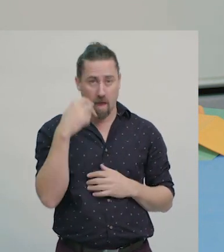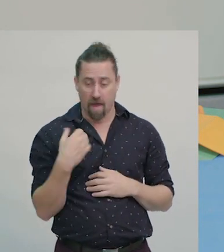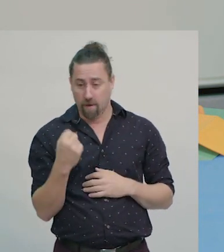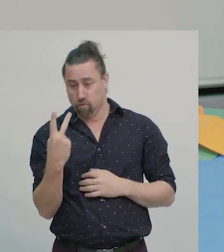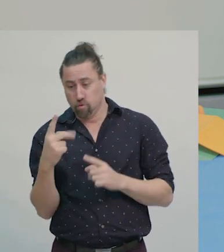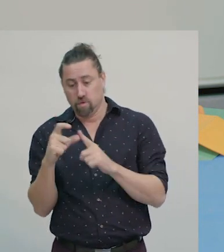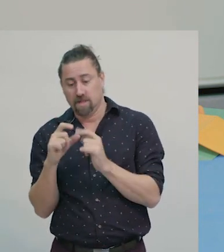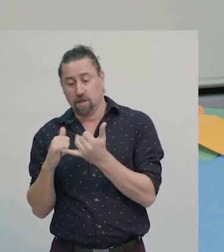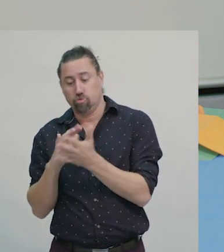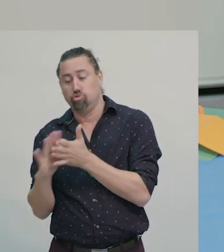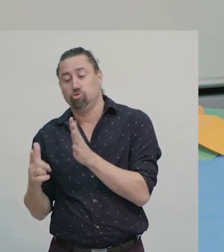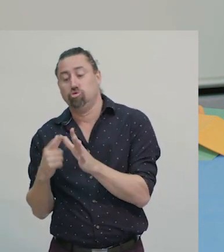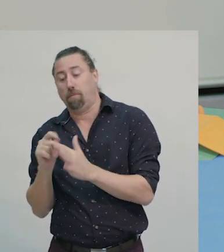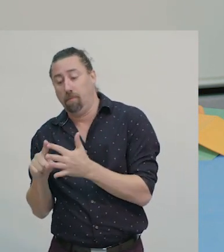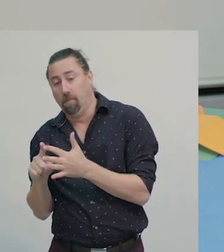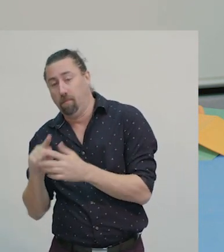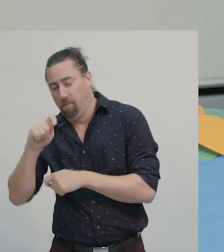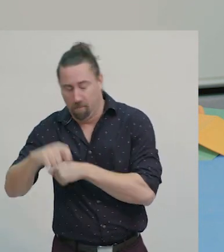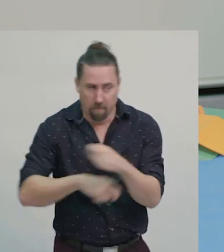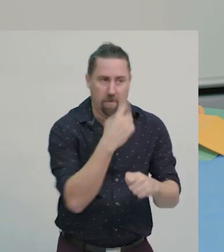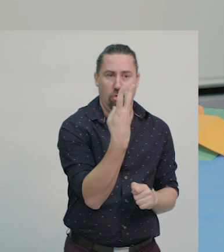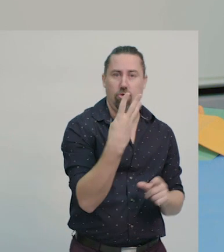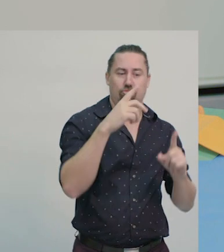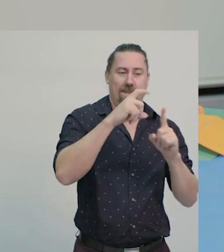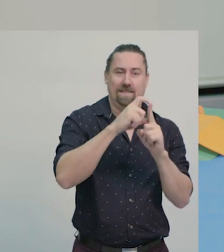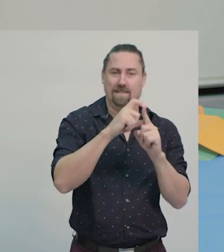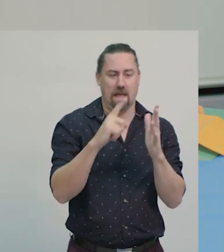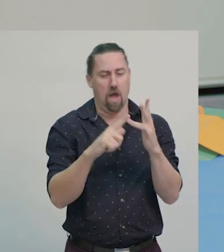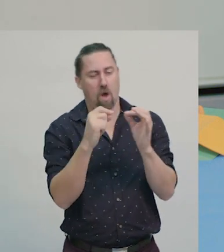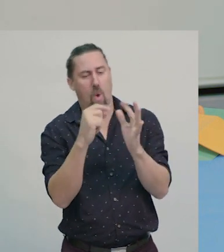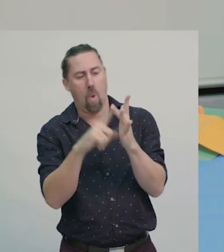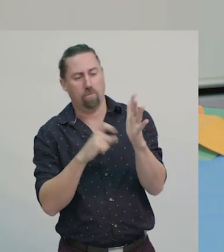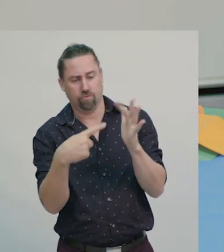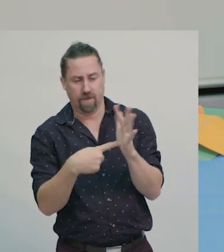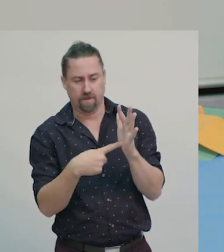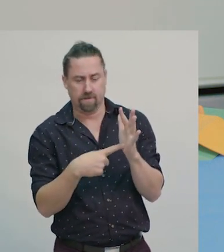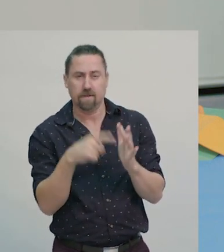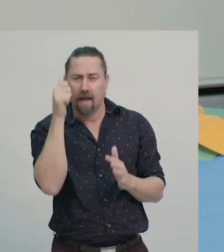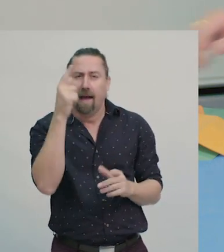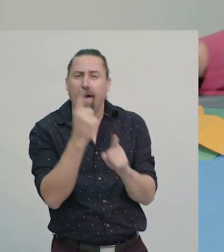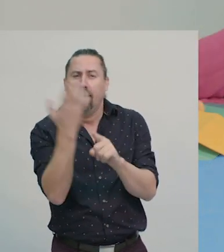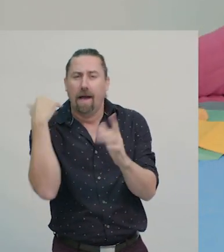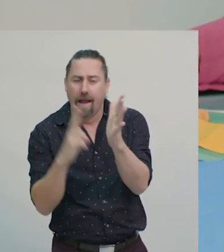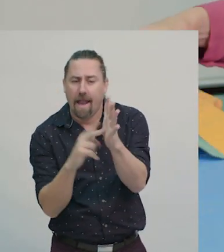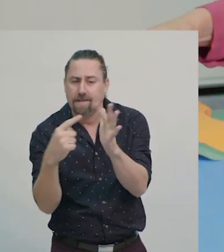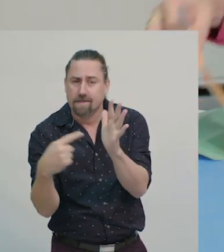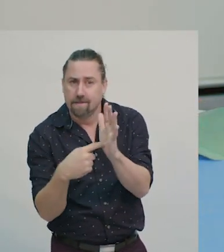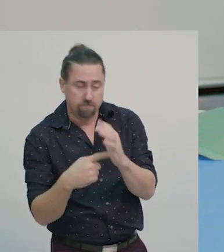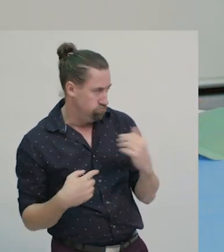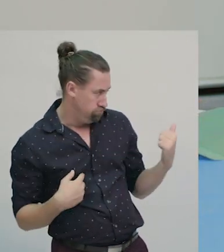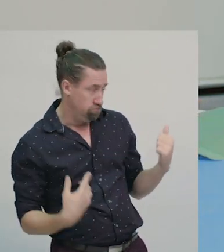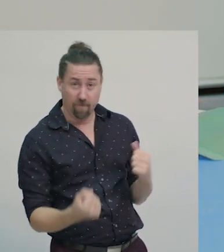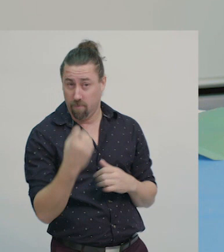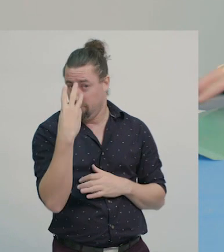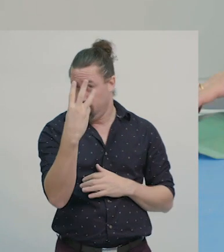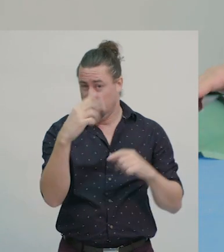up the 3D objects, let's practice identifying 3D objects from their nets. Here we have 3